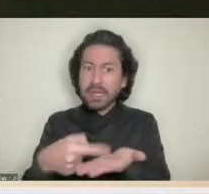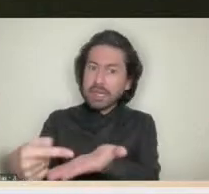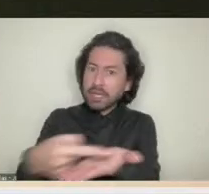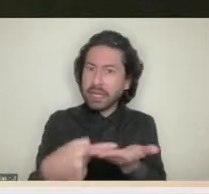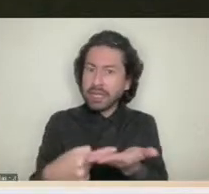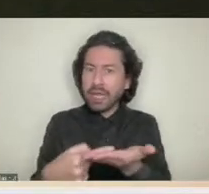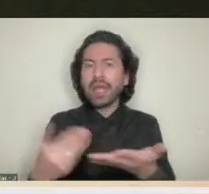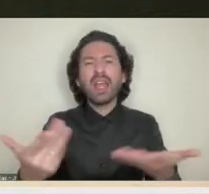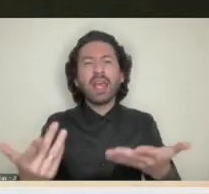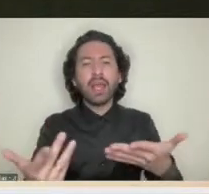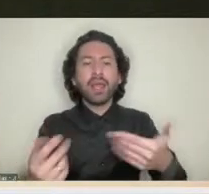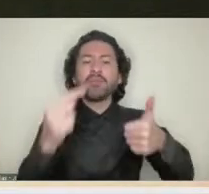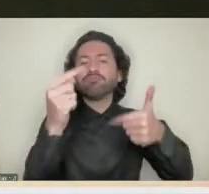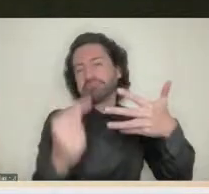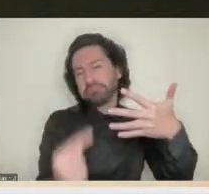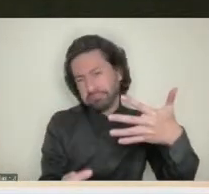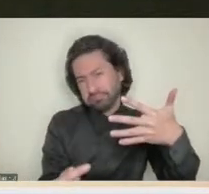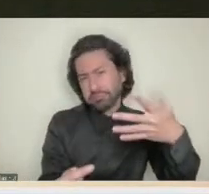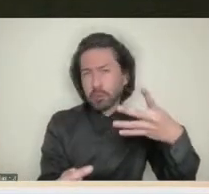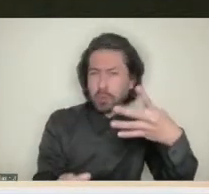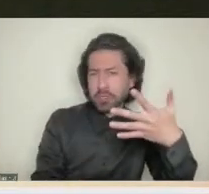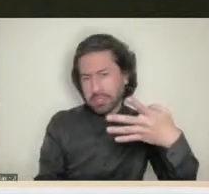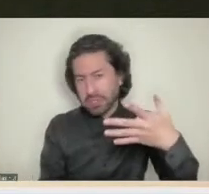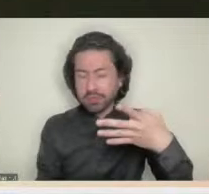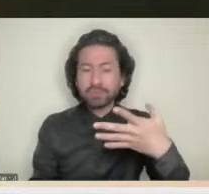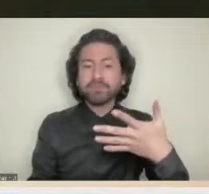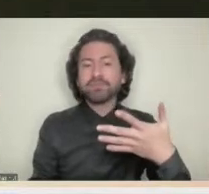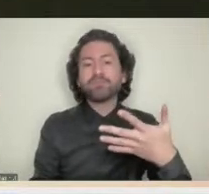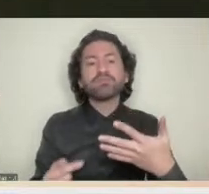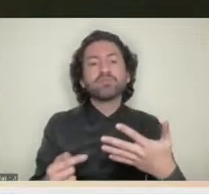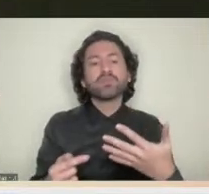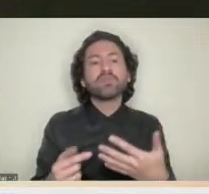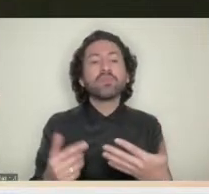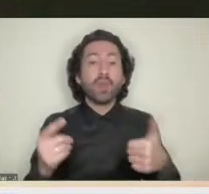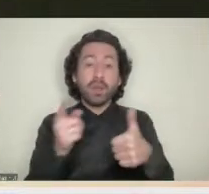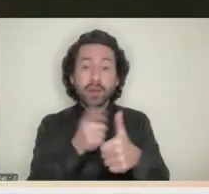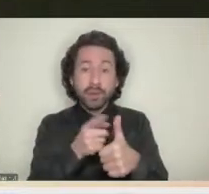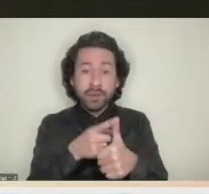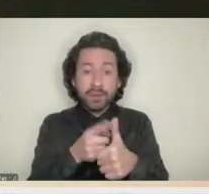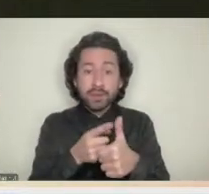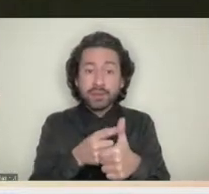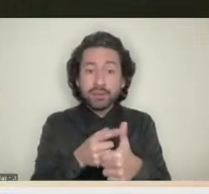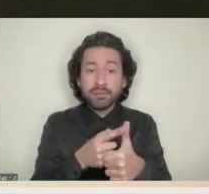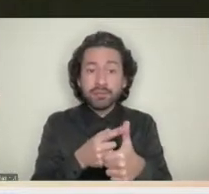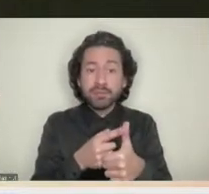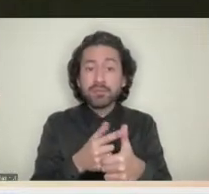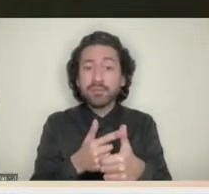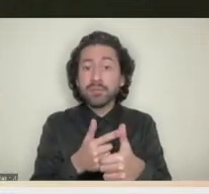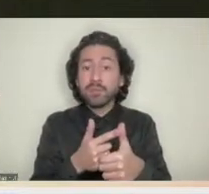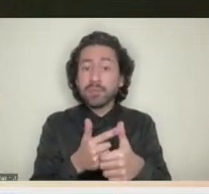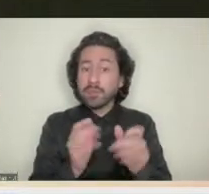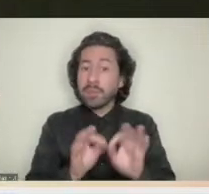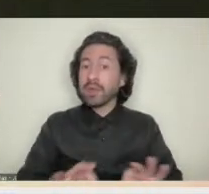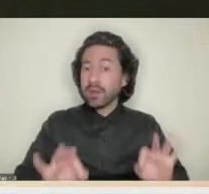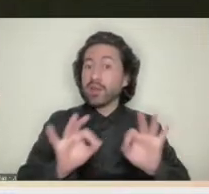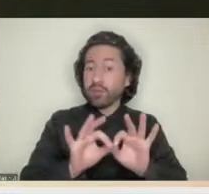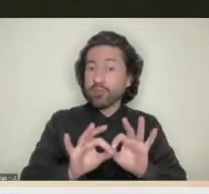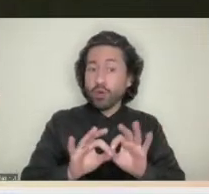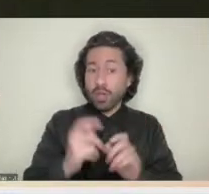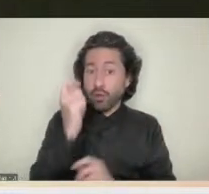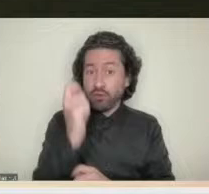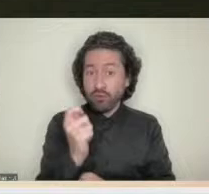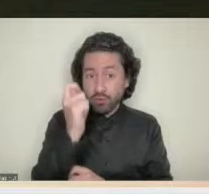4 or 5 key points to be discussed later as to Claudia's presentations. First, the importance of